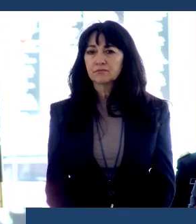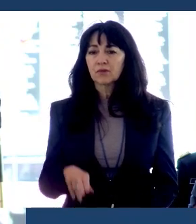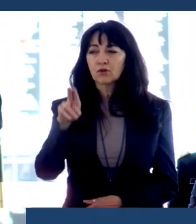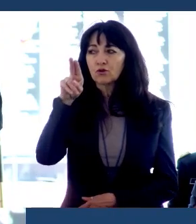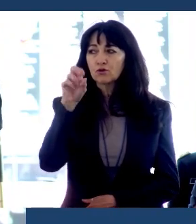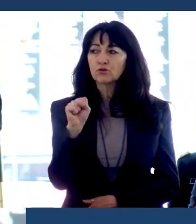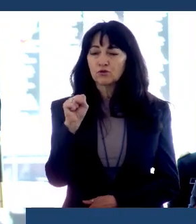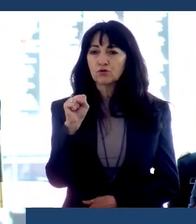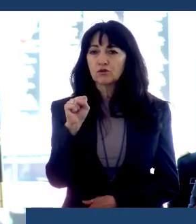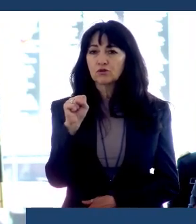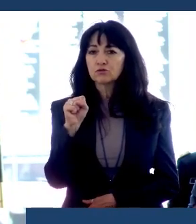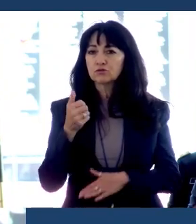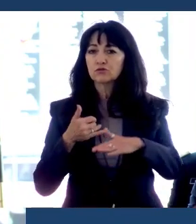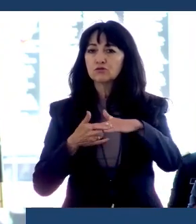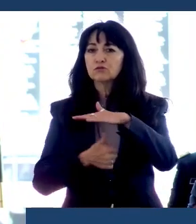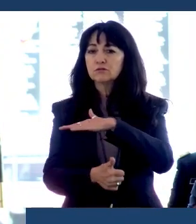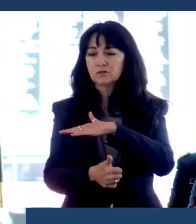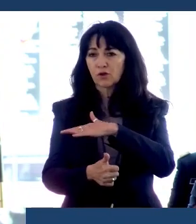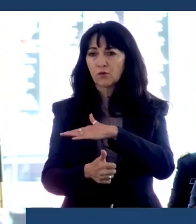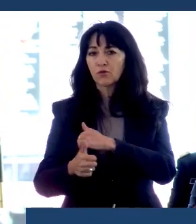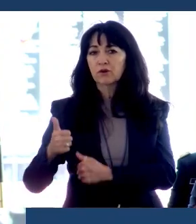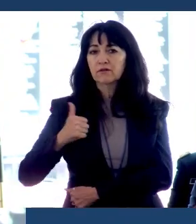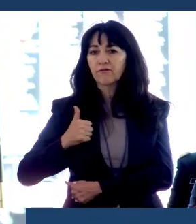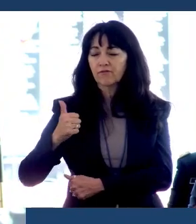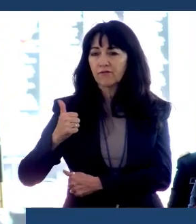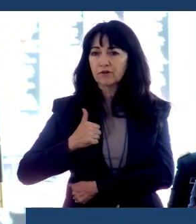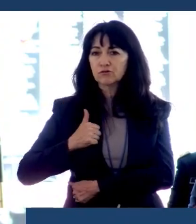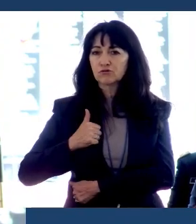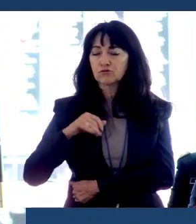United States Submarine Veterans Incorporated.